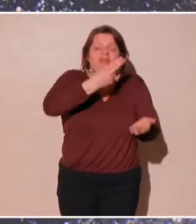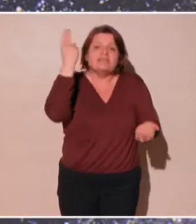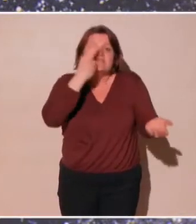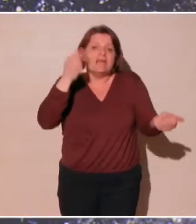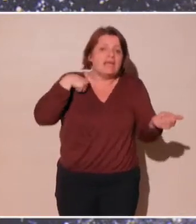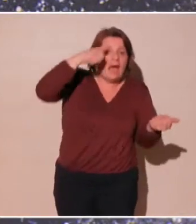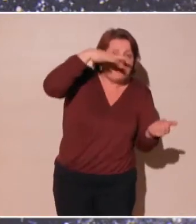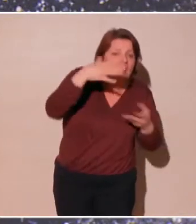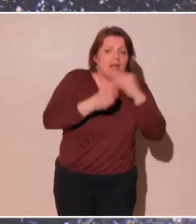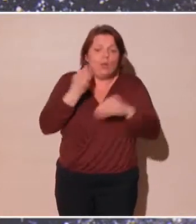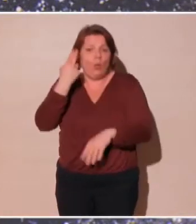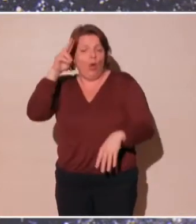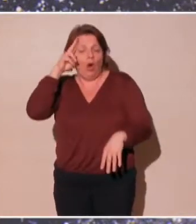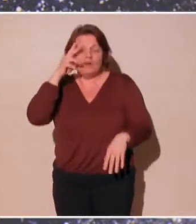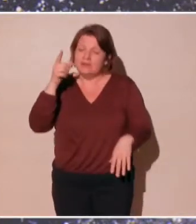So